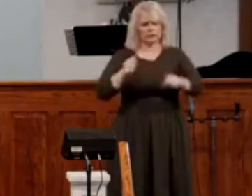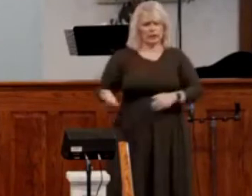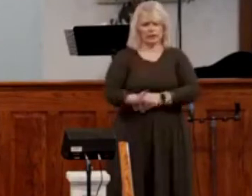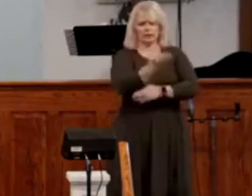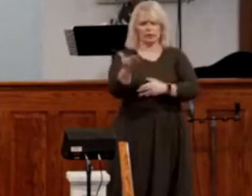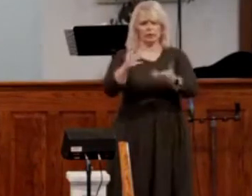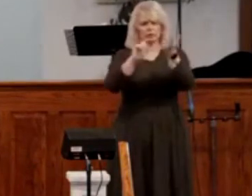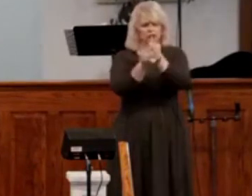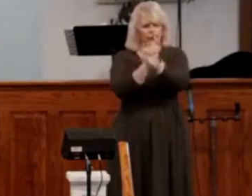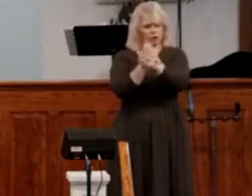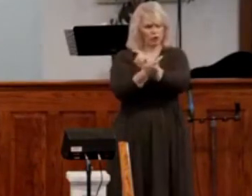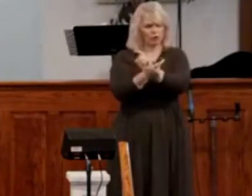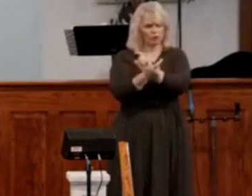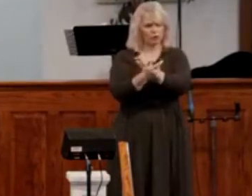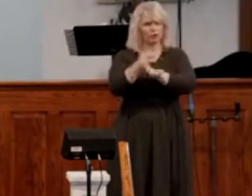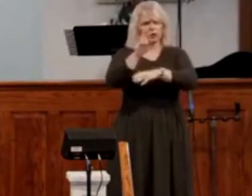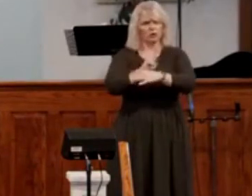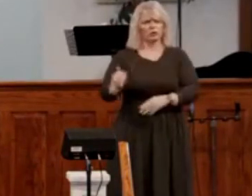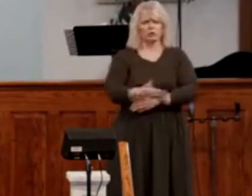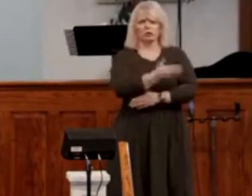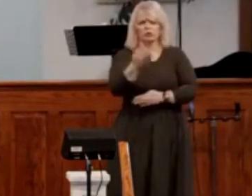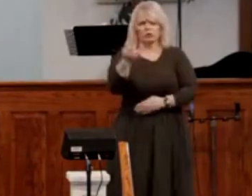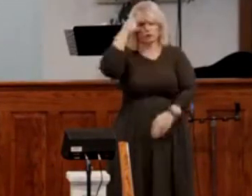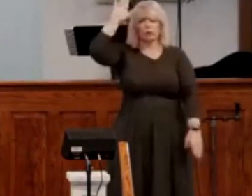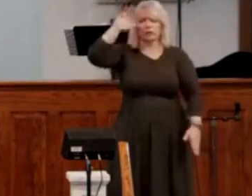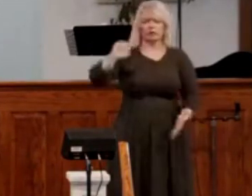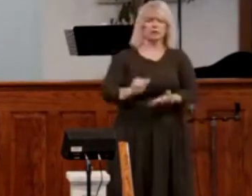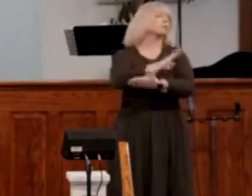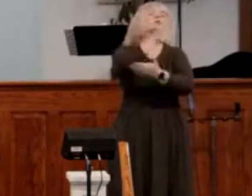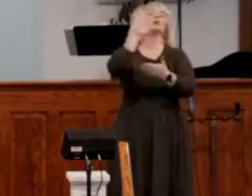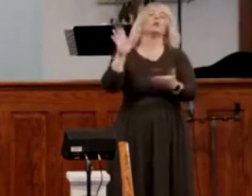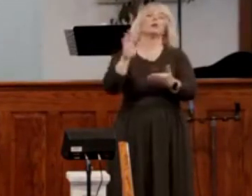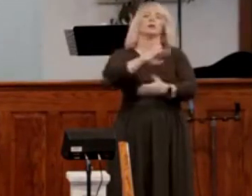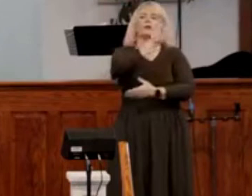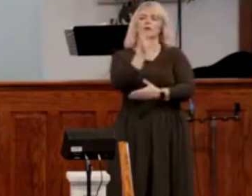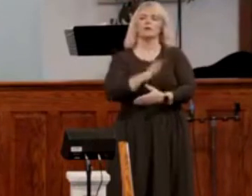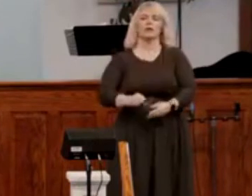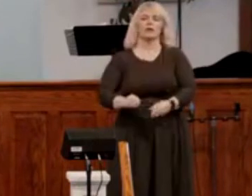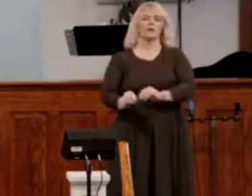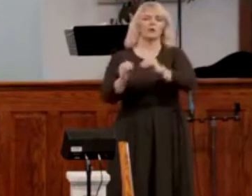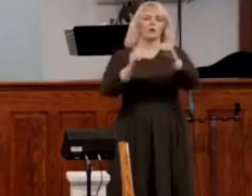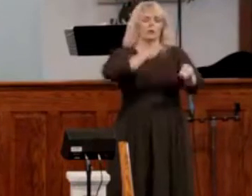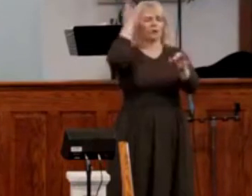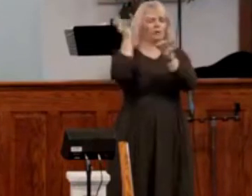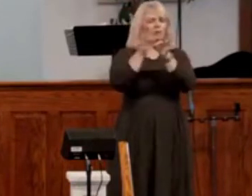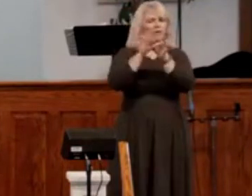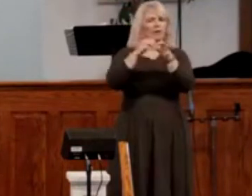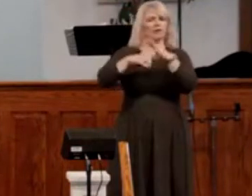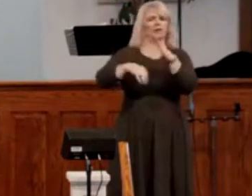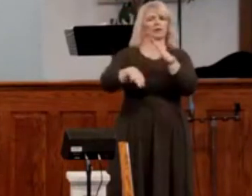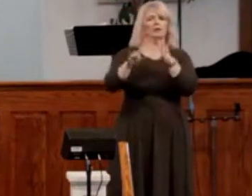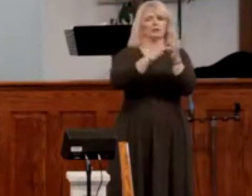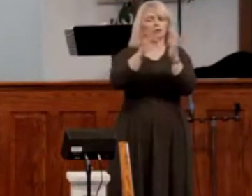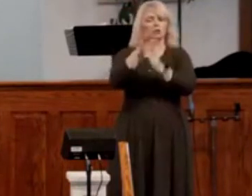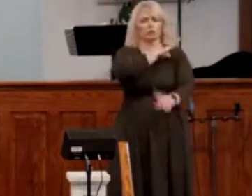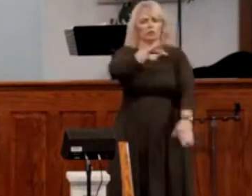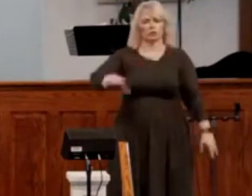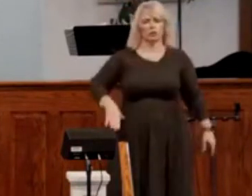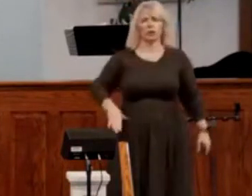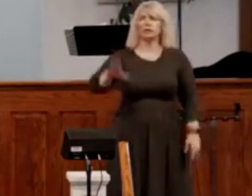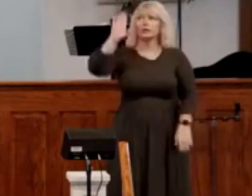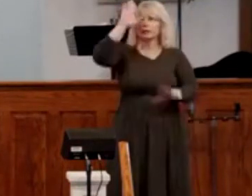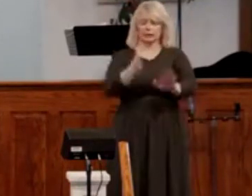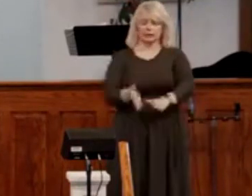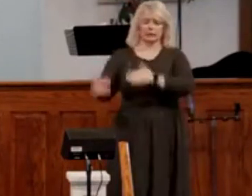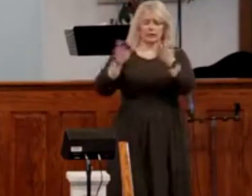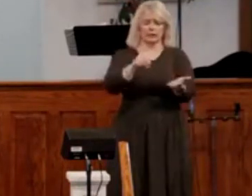wants to change you, and he wants to use you for his glory. If you have never put your faith in Jesus Christ, that his death and